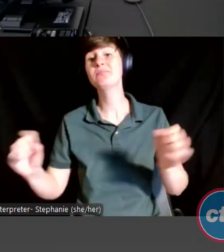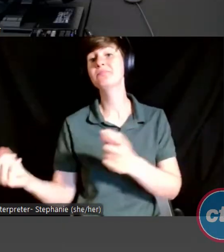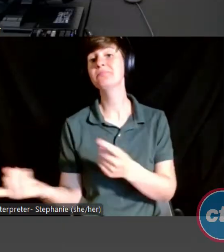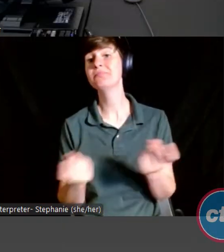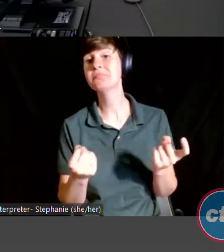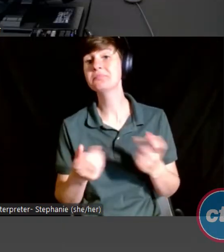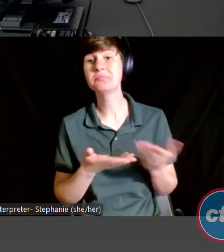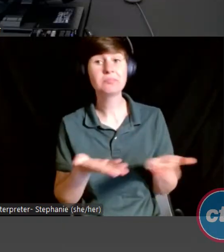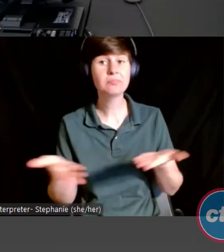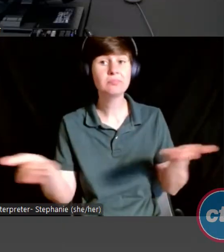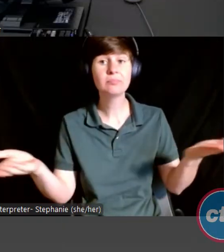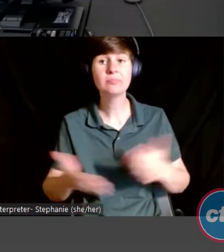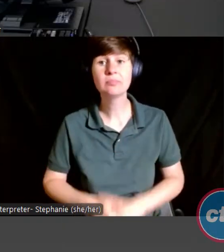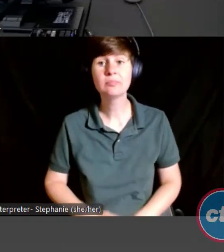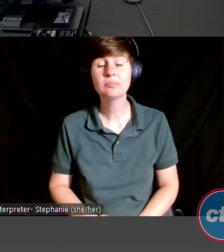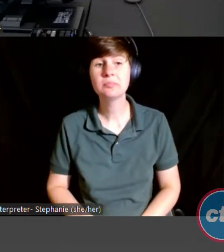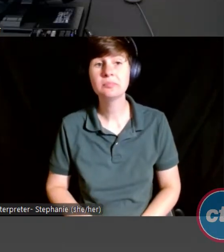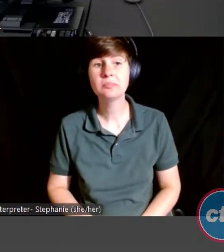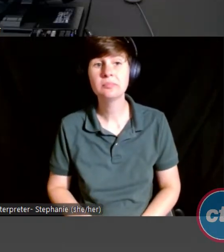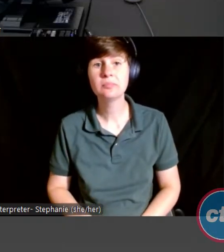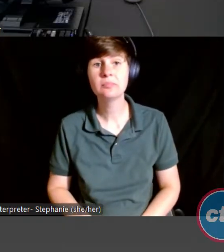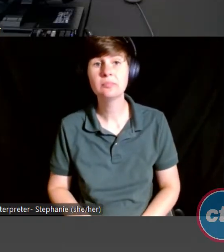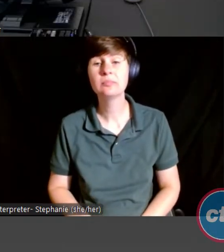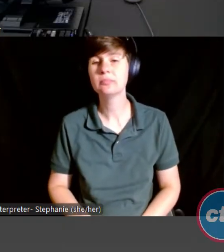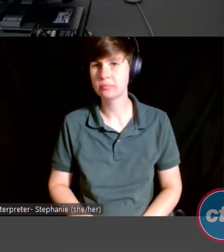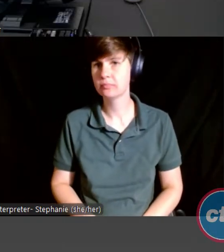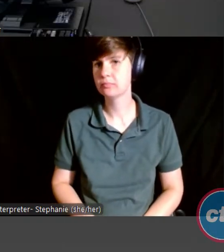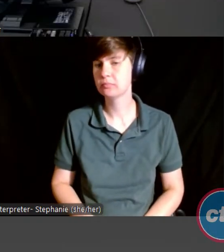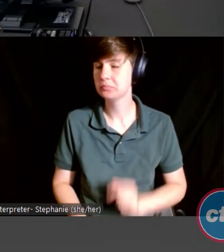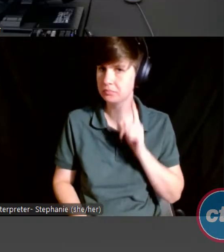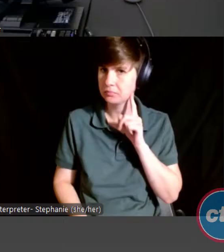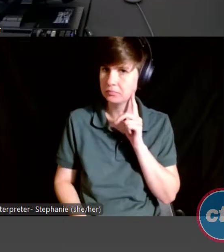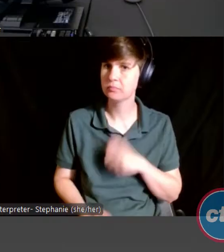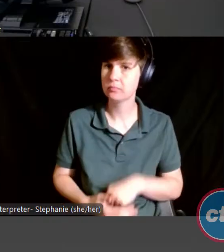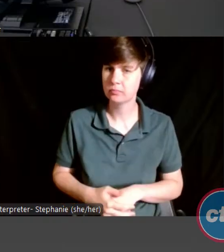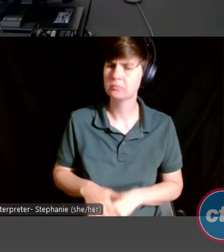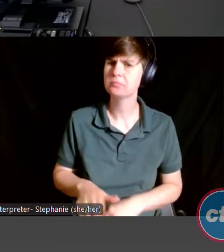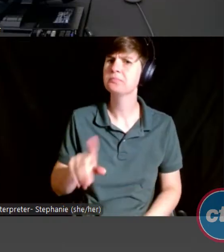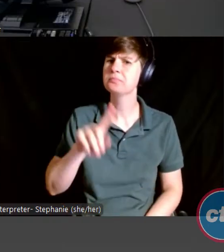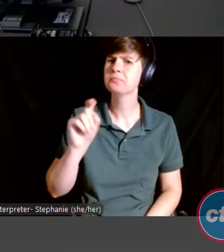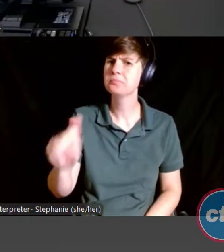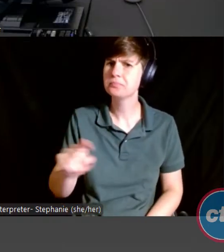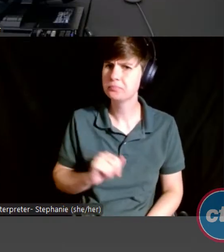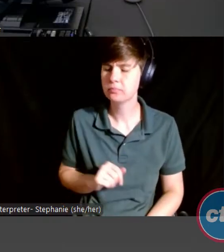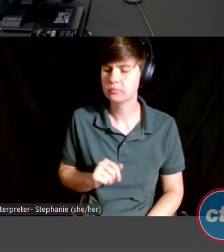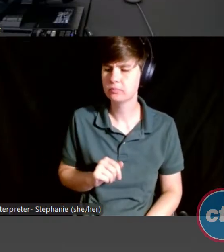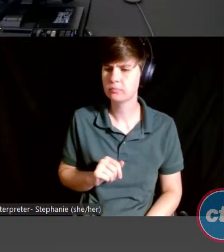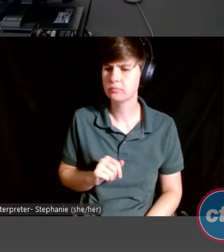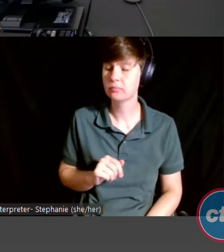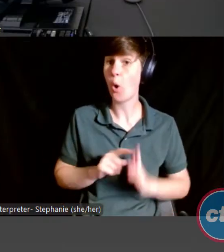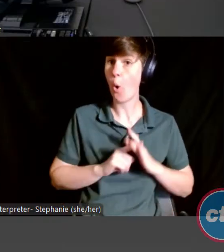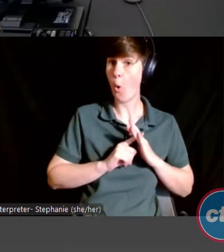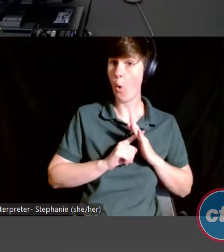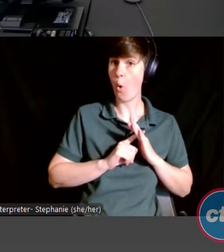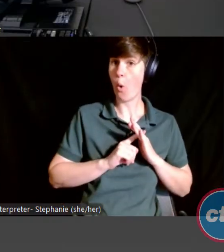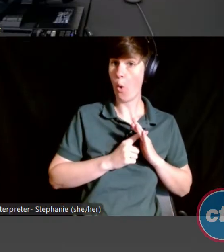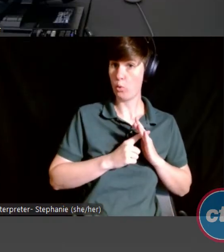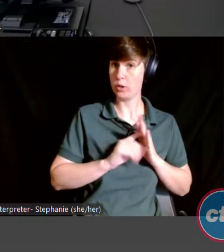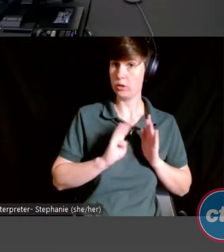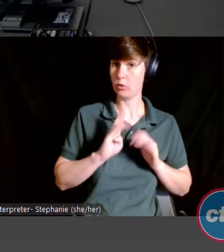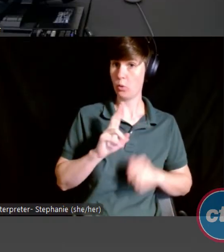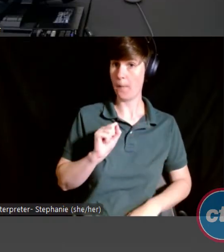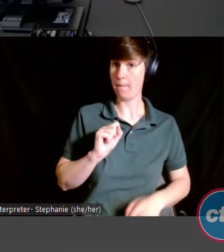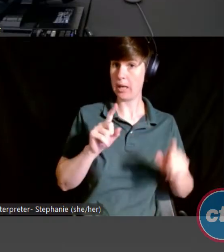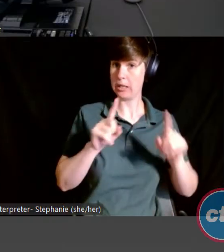questions? Delphine? In terms of the new phase of the original bus stop with none